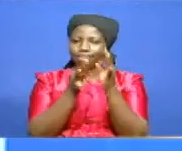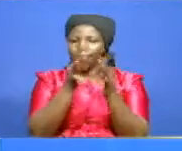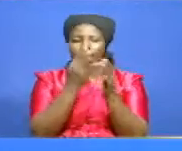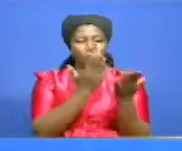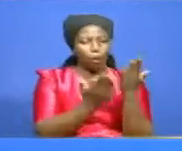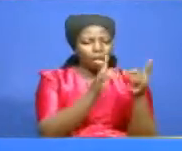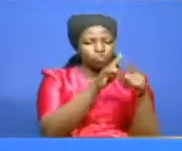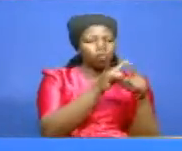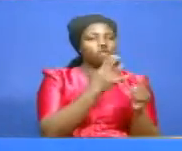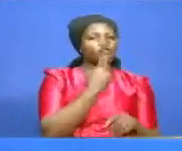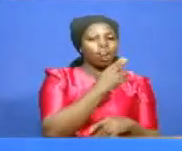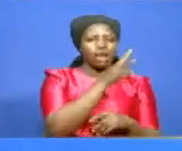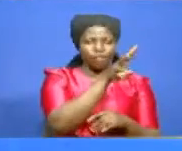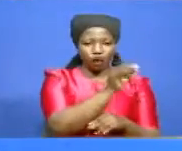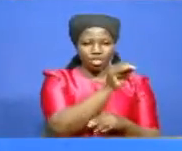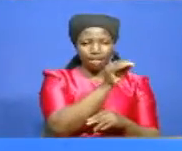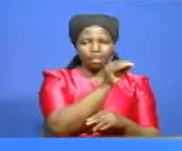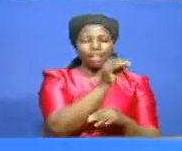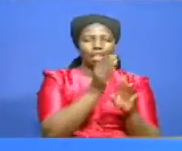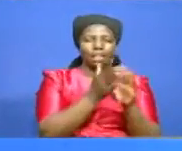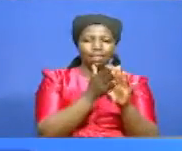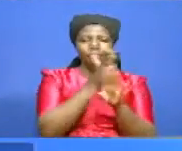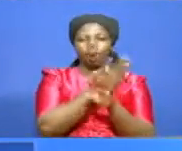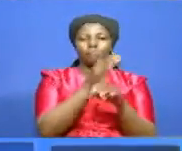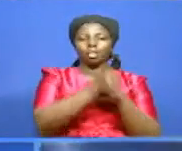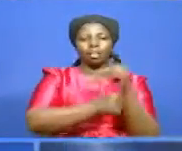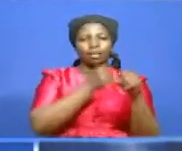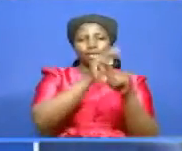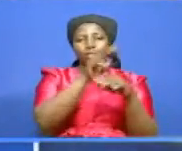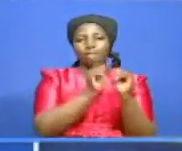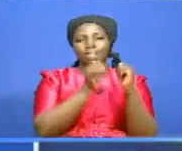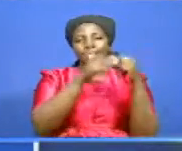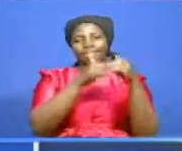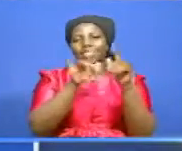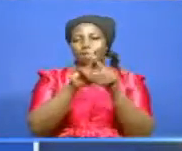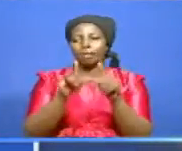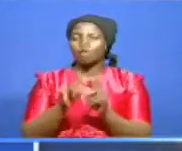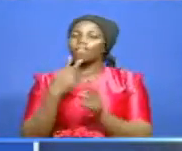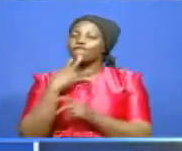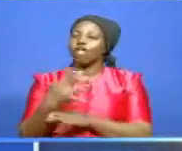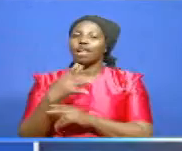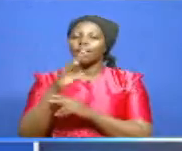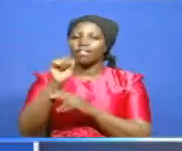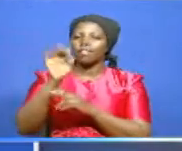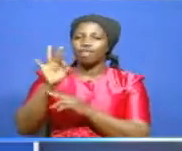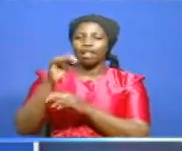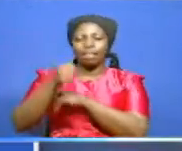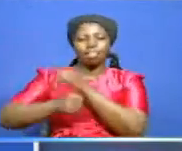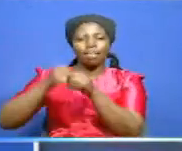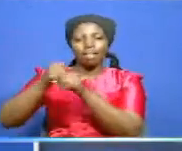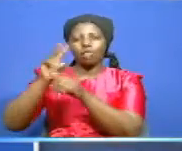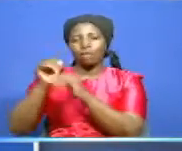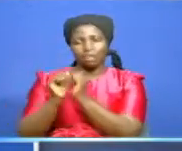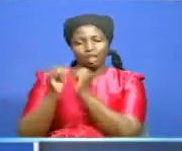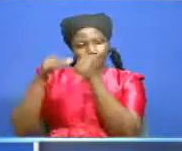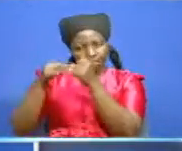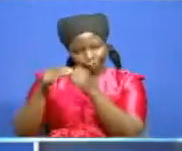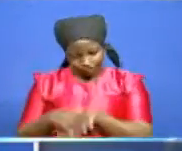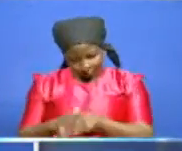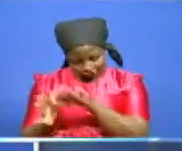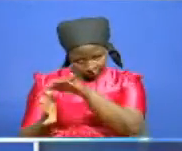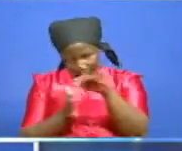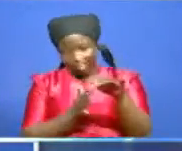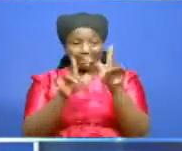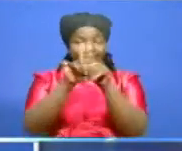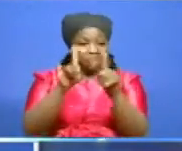to 440 in 2019 and 453 in 2018, respectively. Similarly, the number